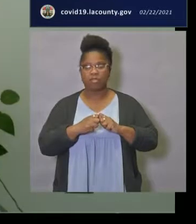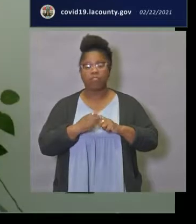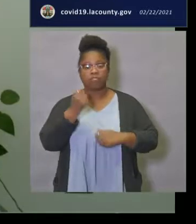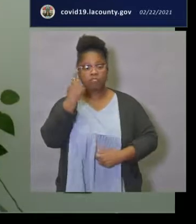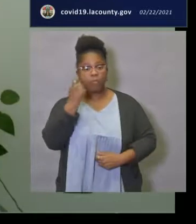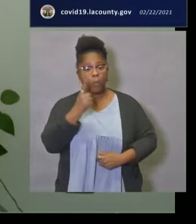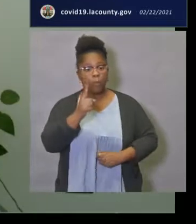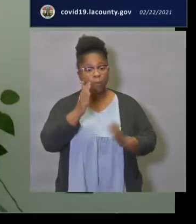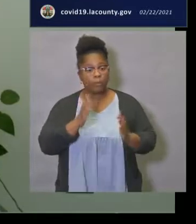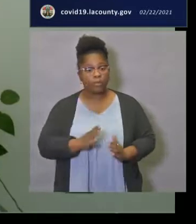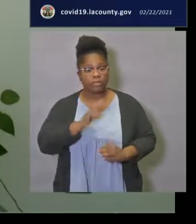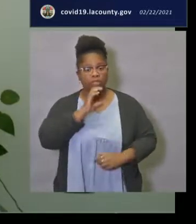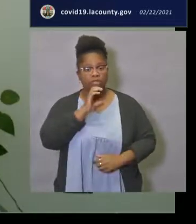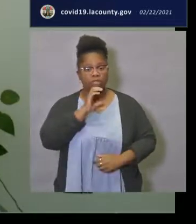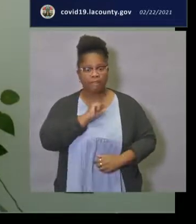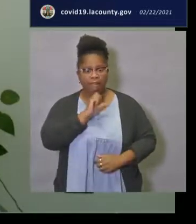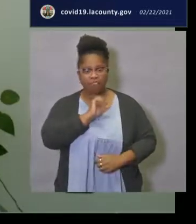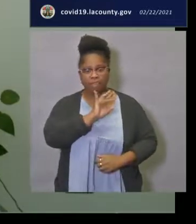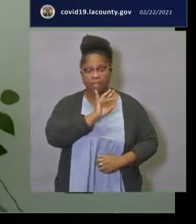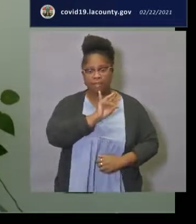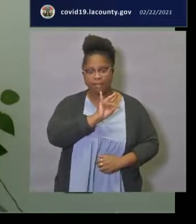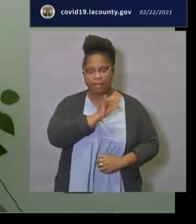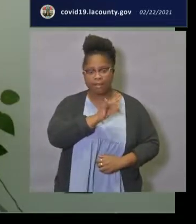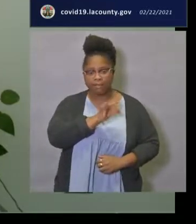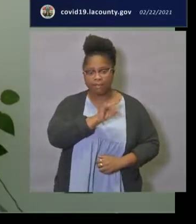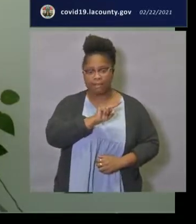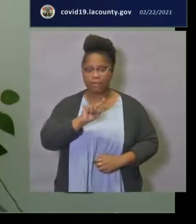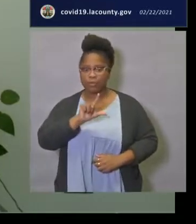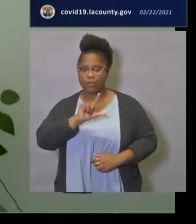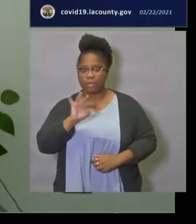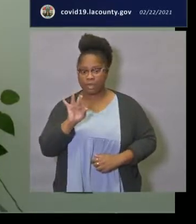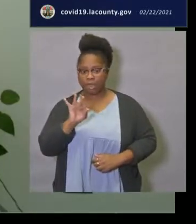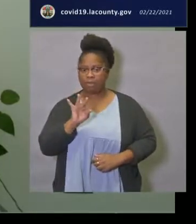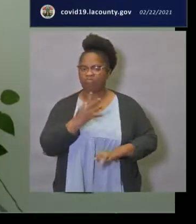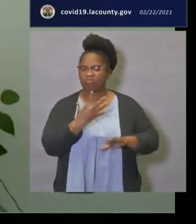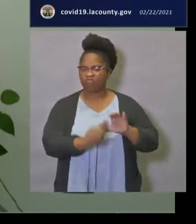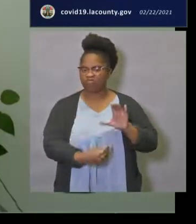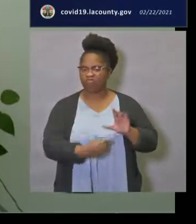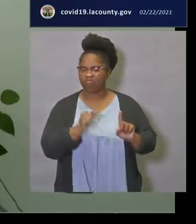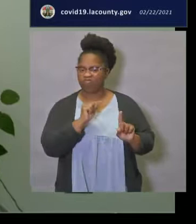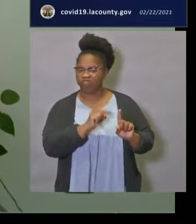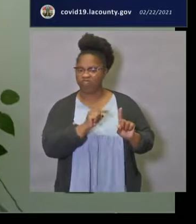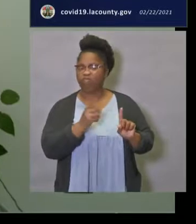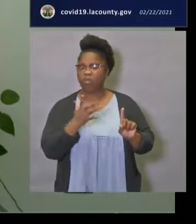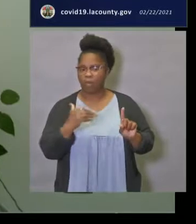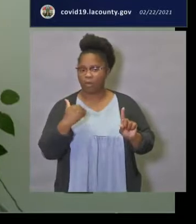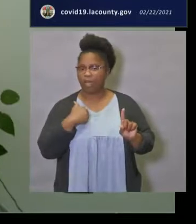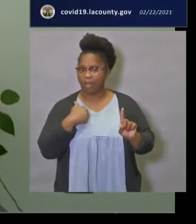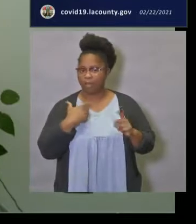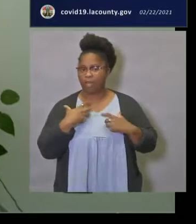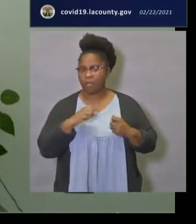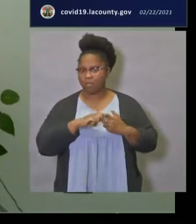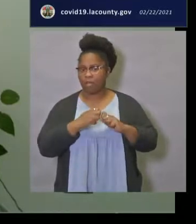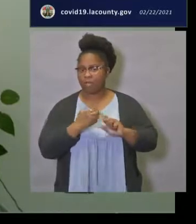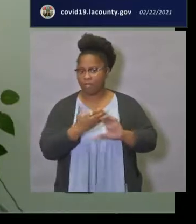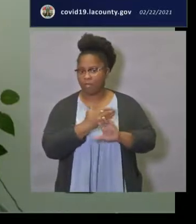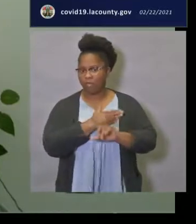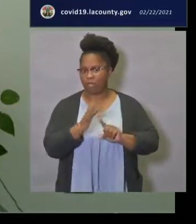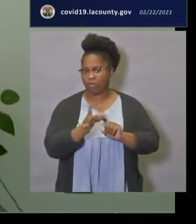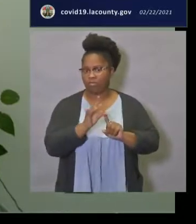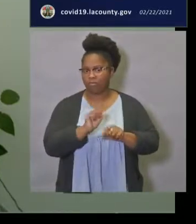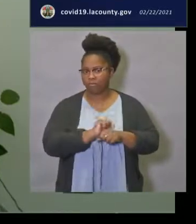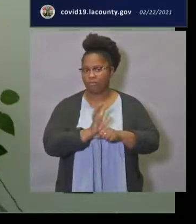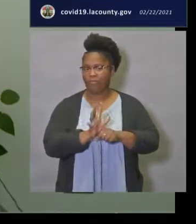person who died between the ages of 18 and 29, and this person also had underlying health conditions. We know that there are